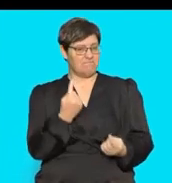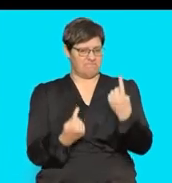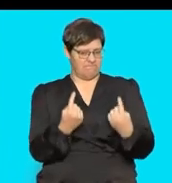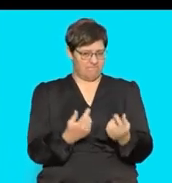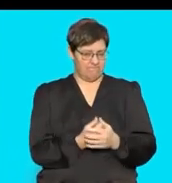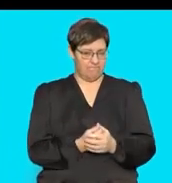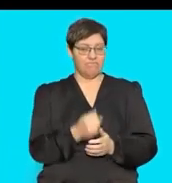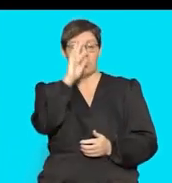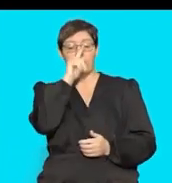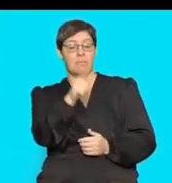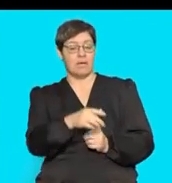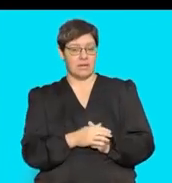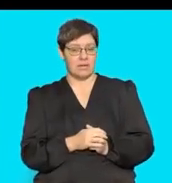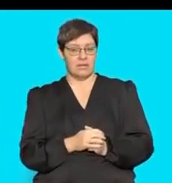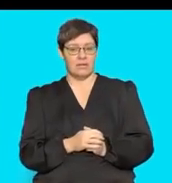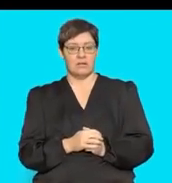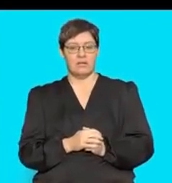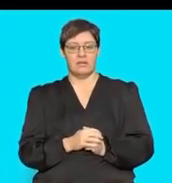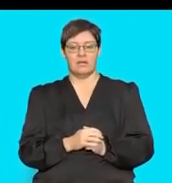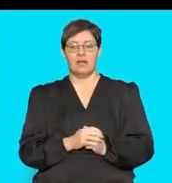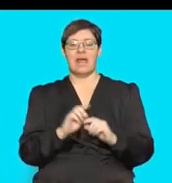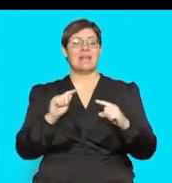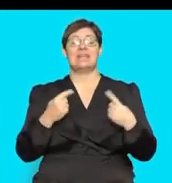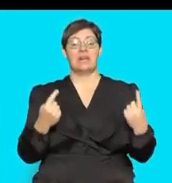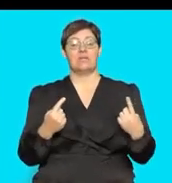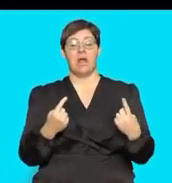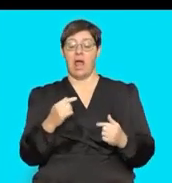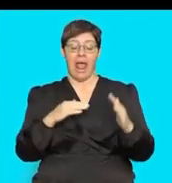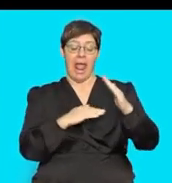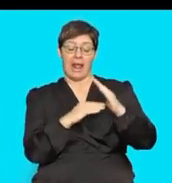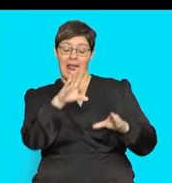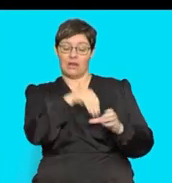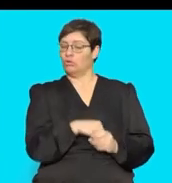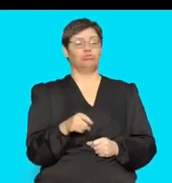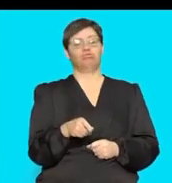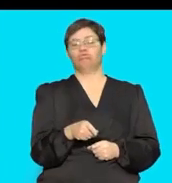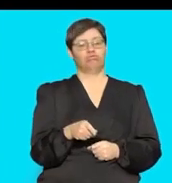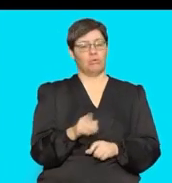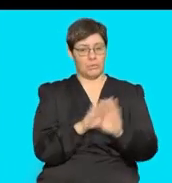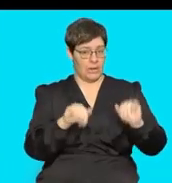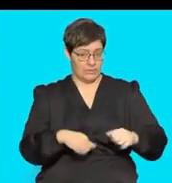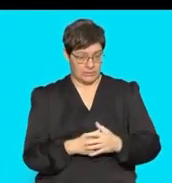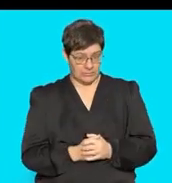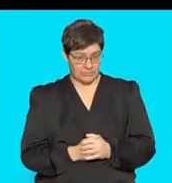angle. And remember, it cannot be the angle that's included. We will come to that a bit